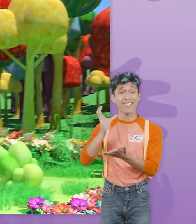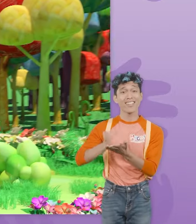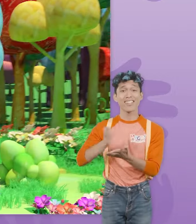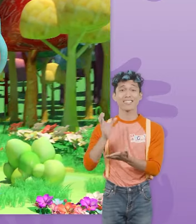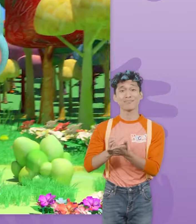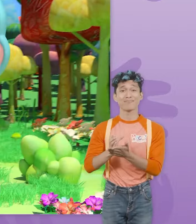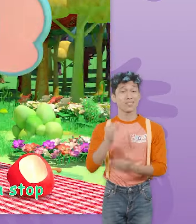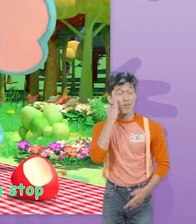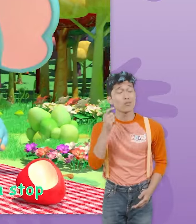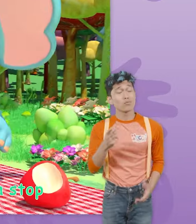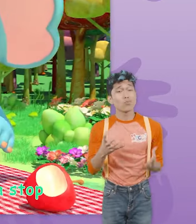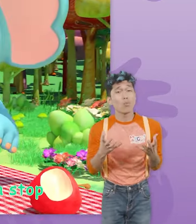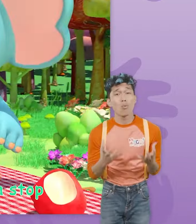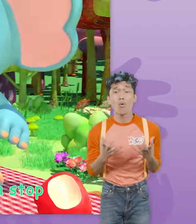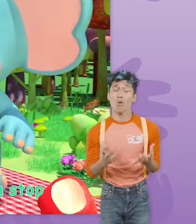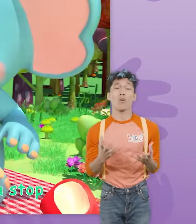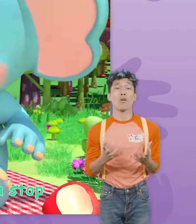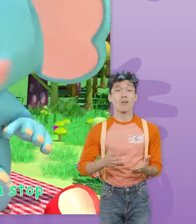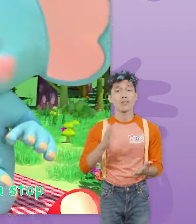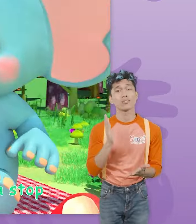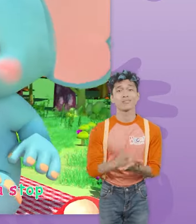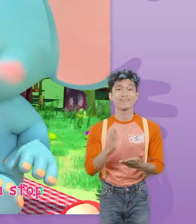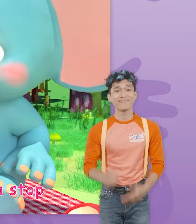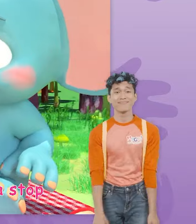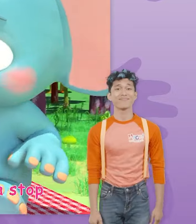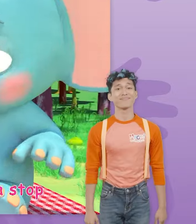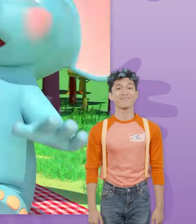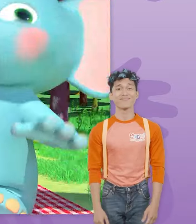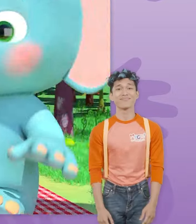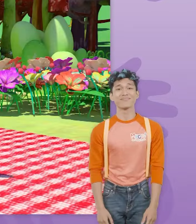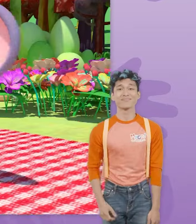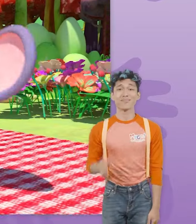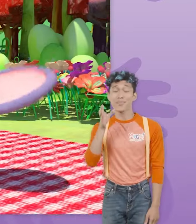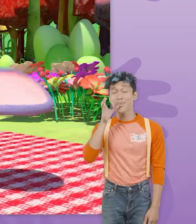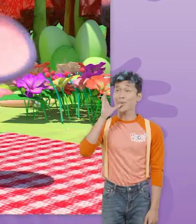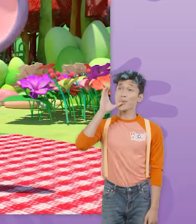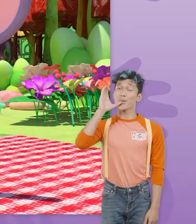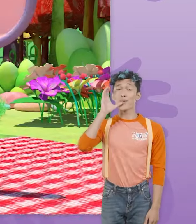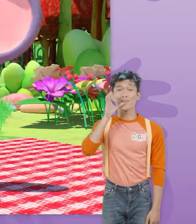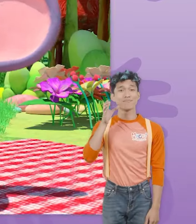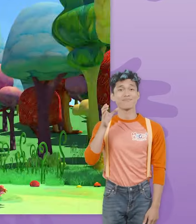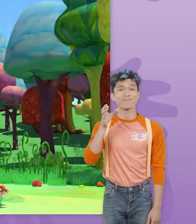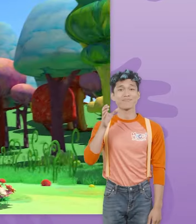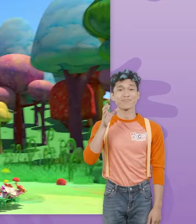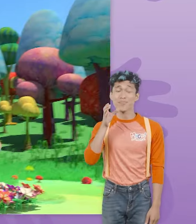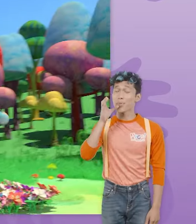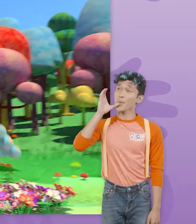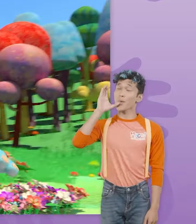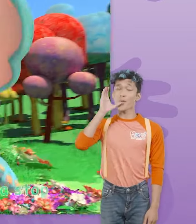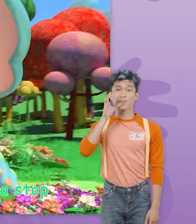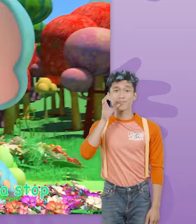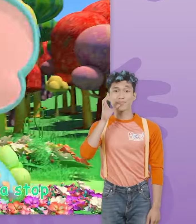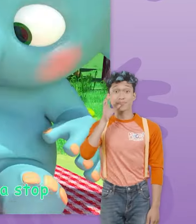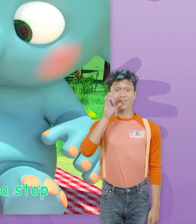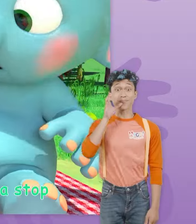sip it from a glass If you really, really, really want to stop, take a sip. Take a sip.